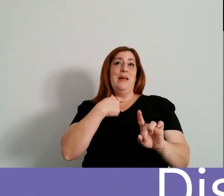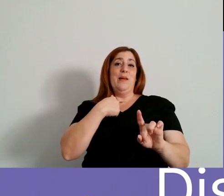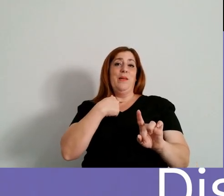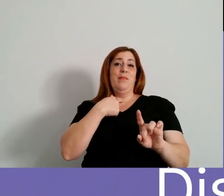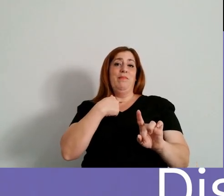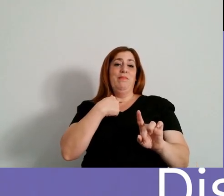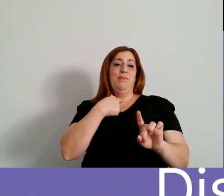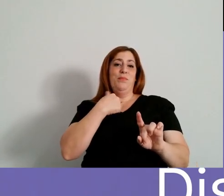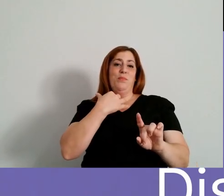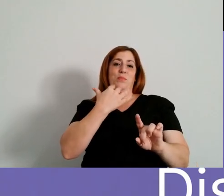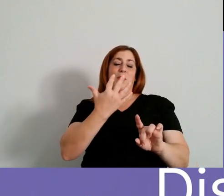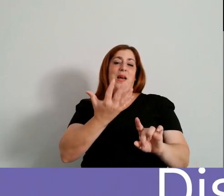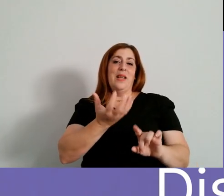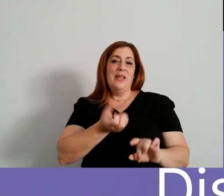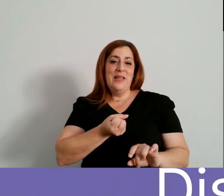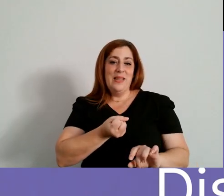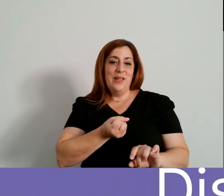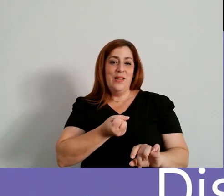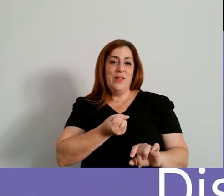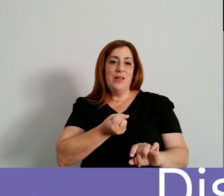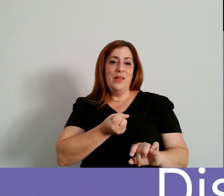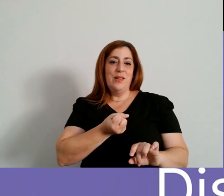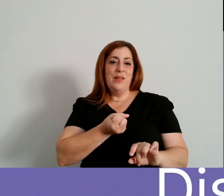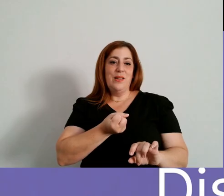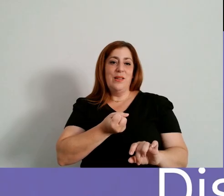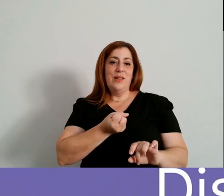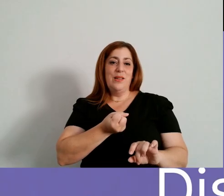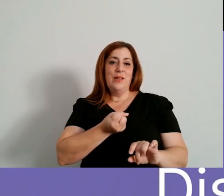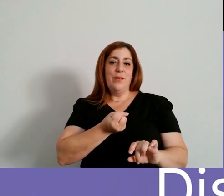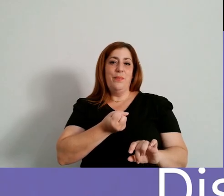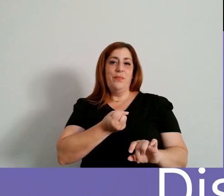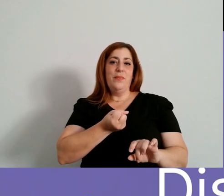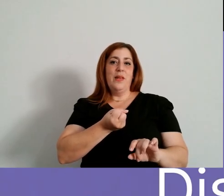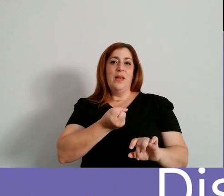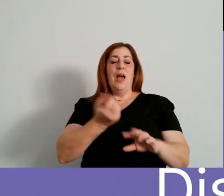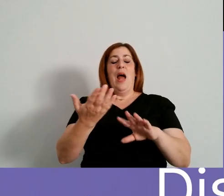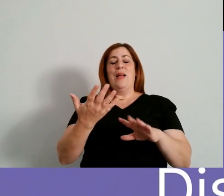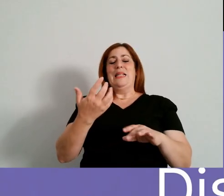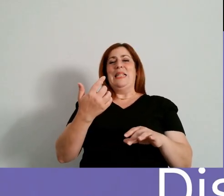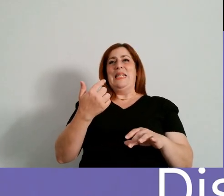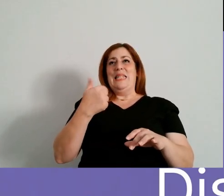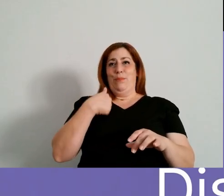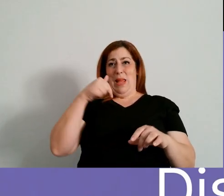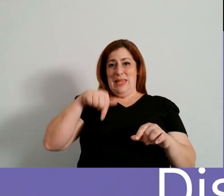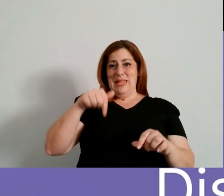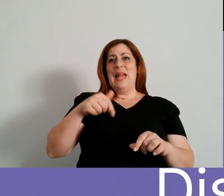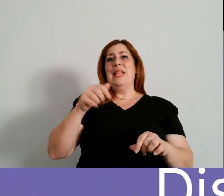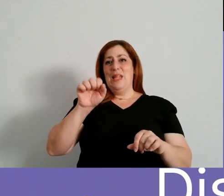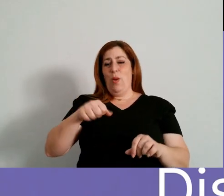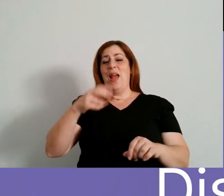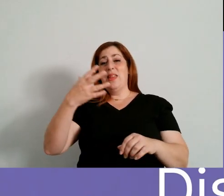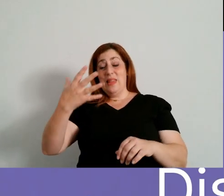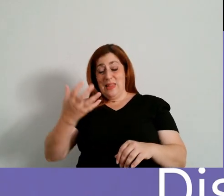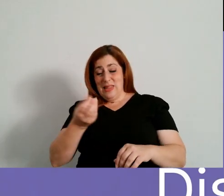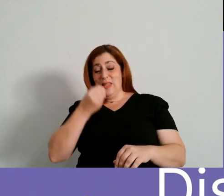puberty myself at a younger age. Even though I am on testosterone now, I think it's a bit